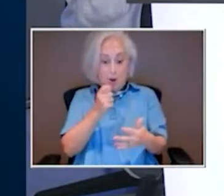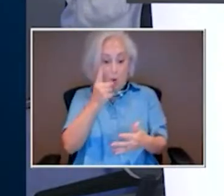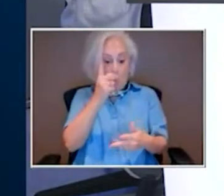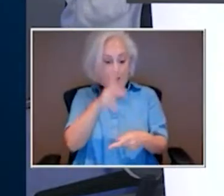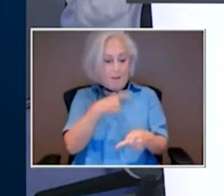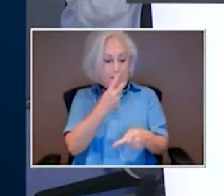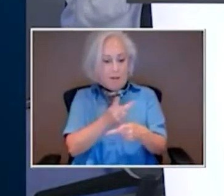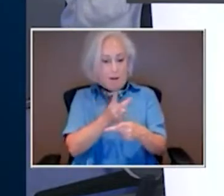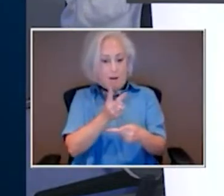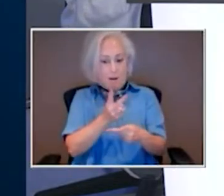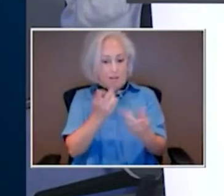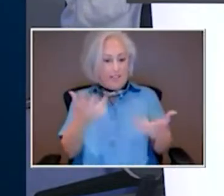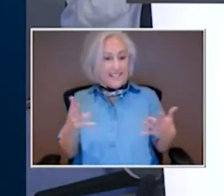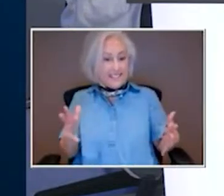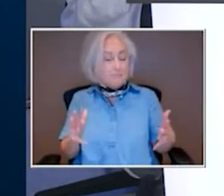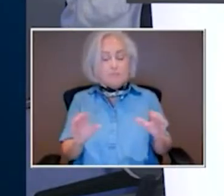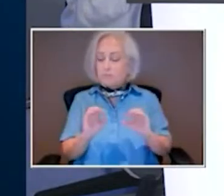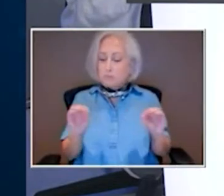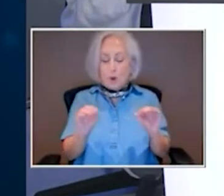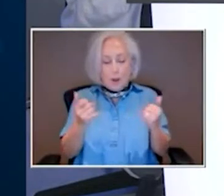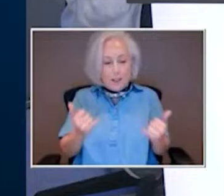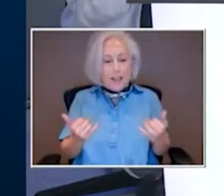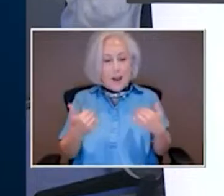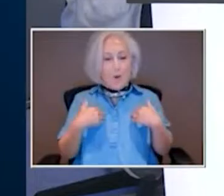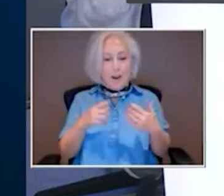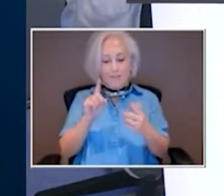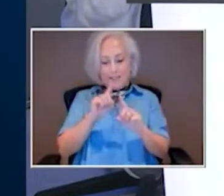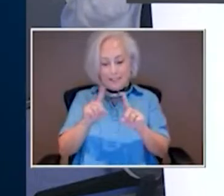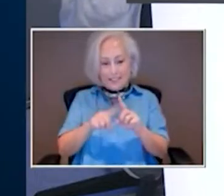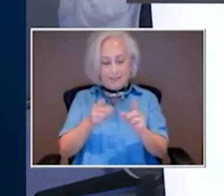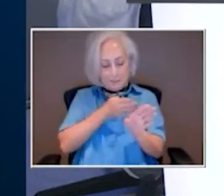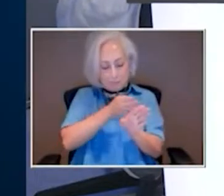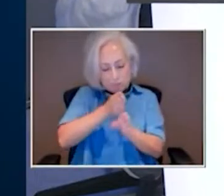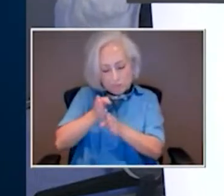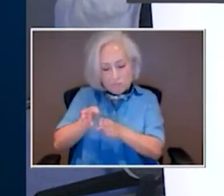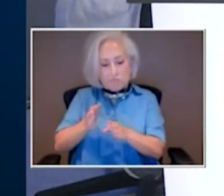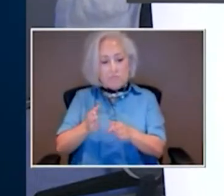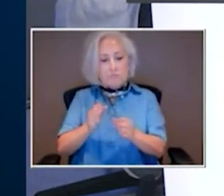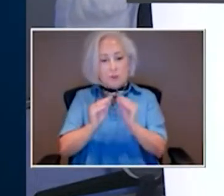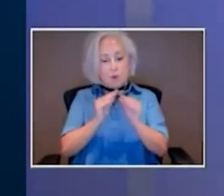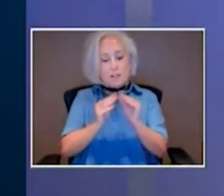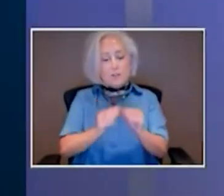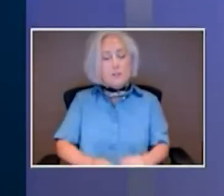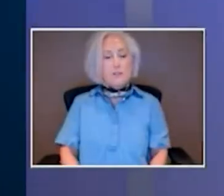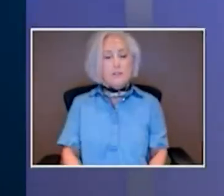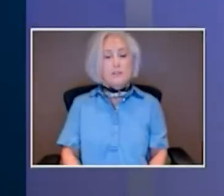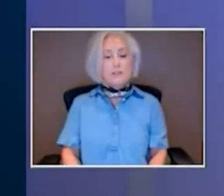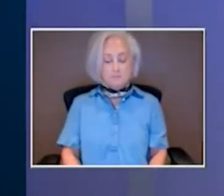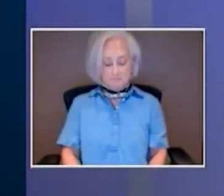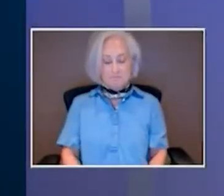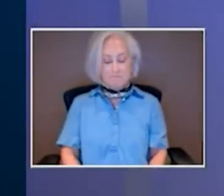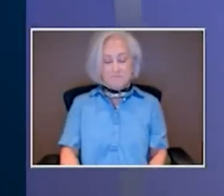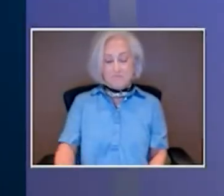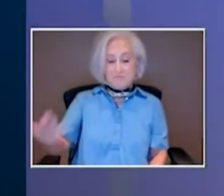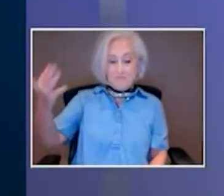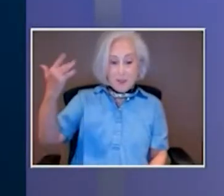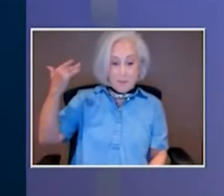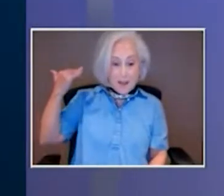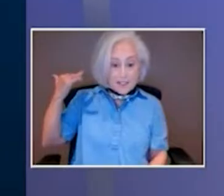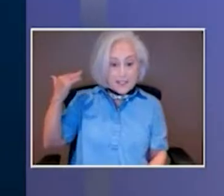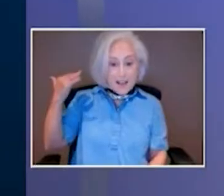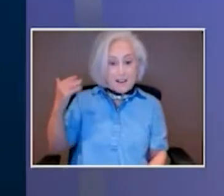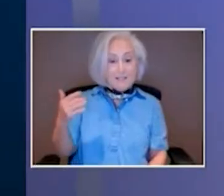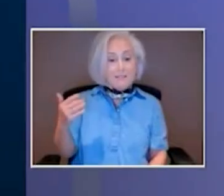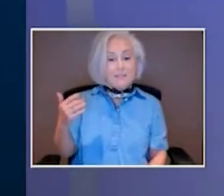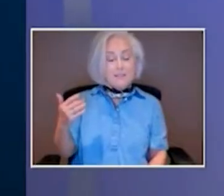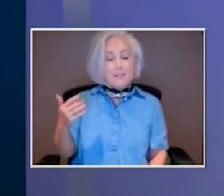A or B. It's we have different routes we can take. Yeah, certainly. I mean, there was a time where like there was a lot of it was just